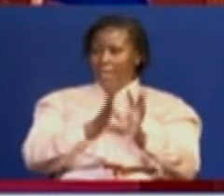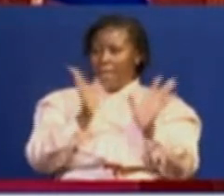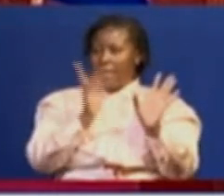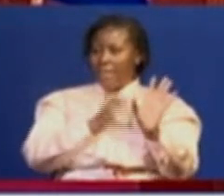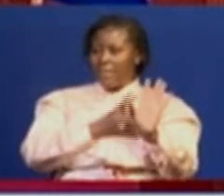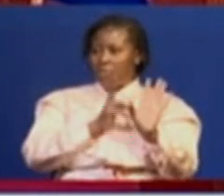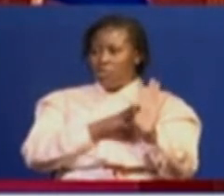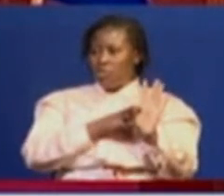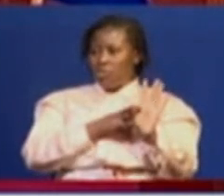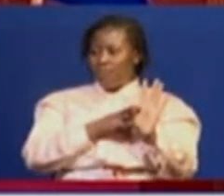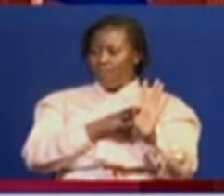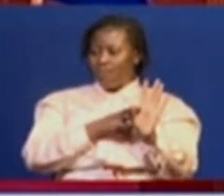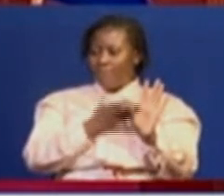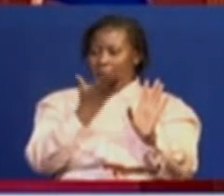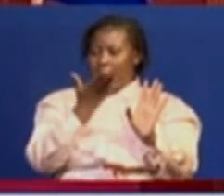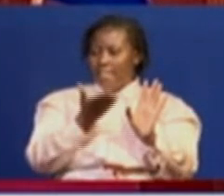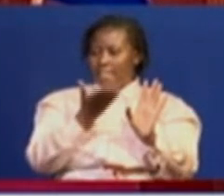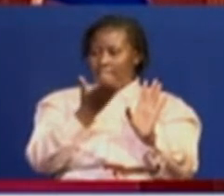public participation